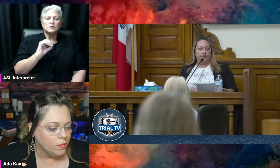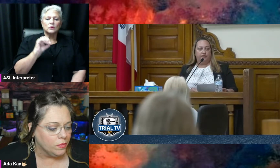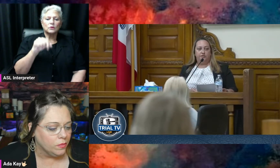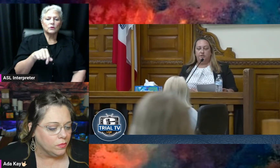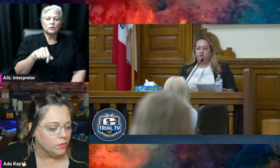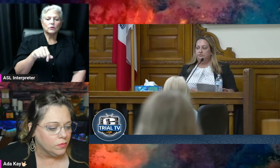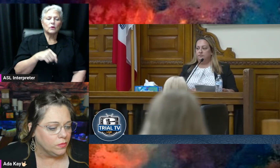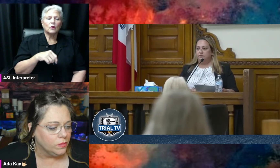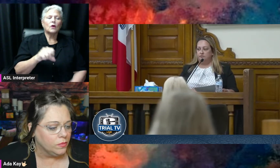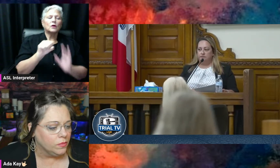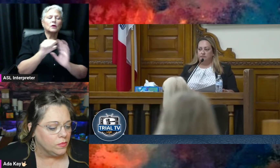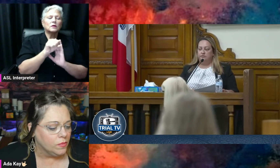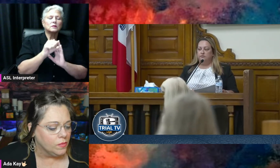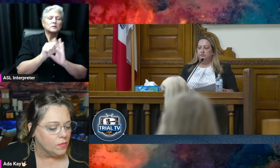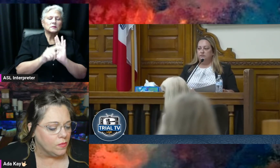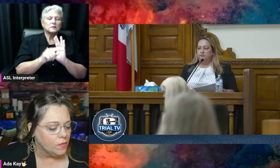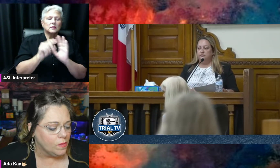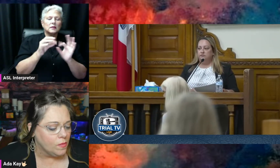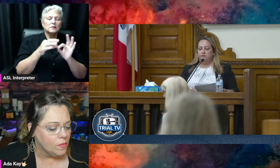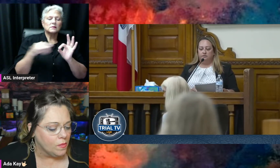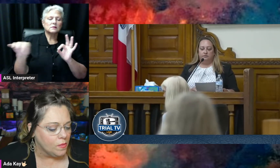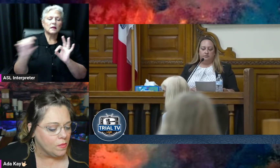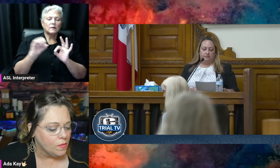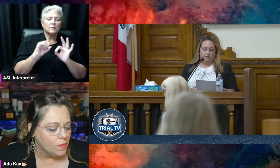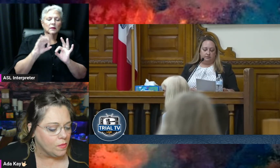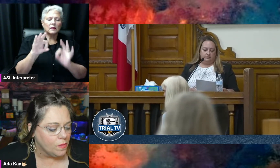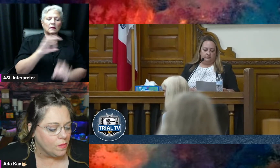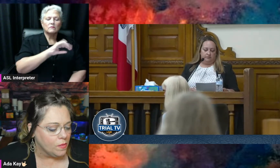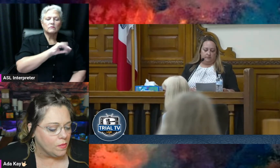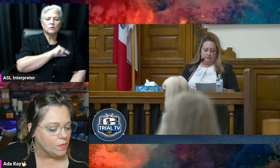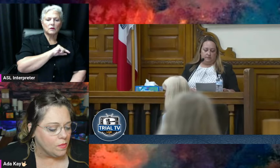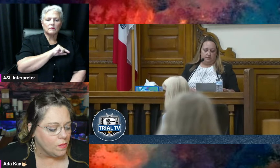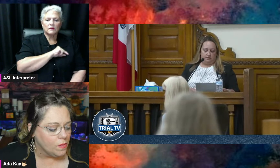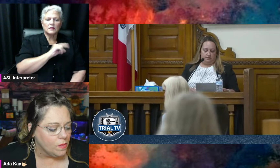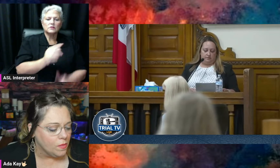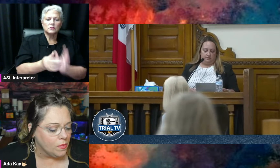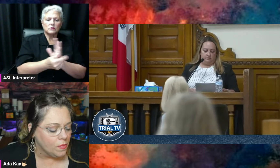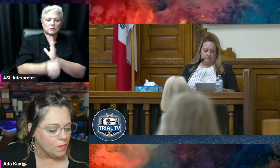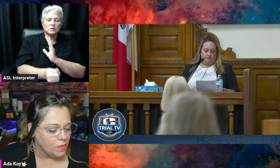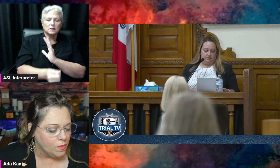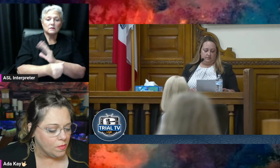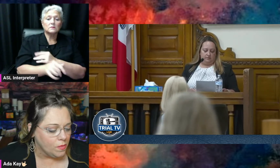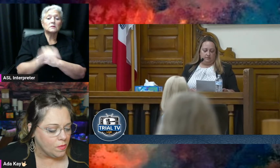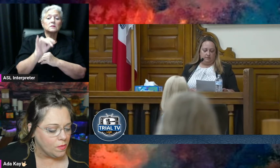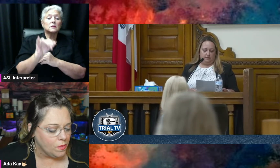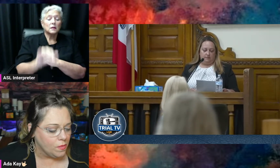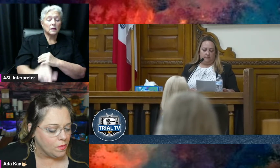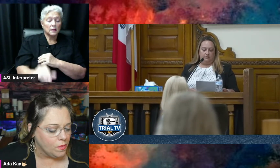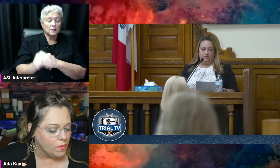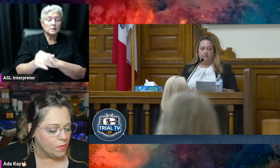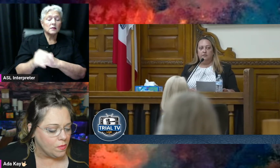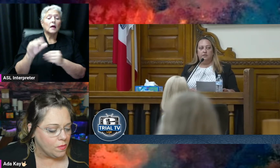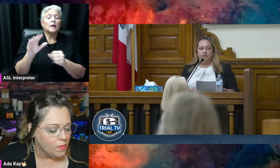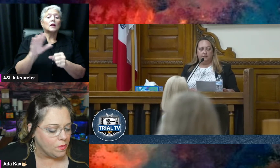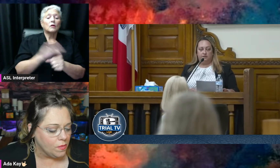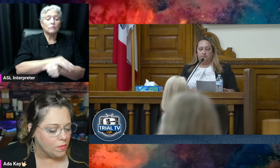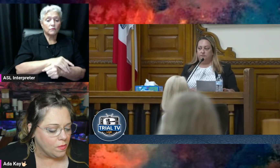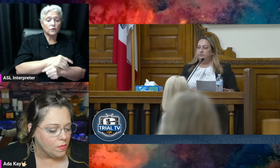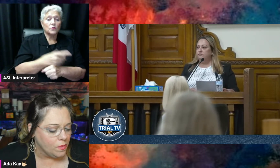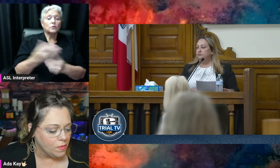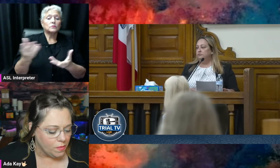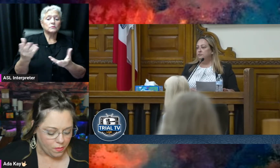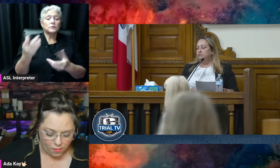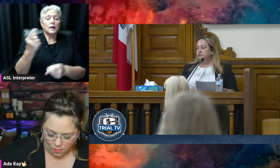of Qualifications. Is that a complete and accurate representation of your education, training, and work experience?